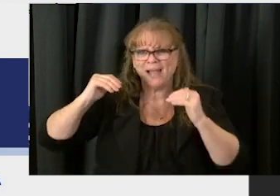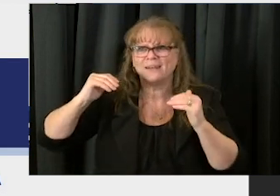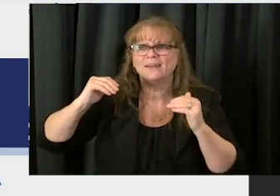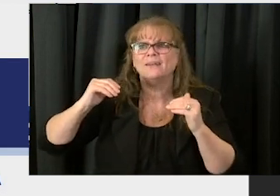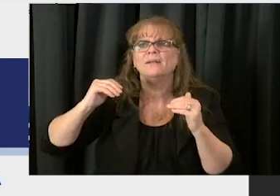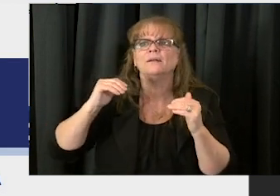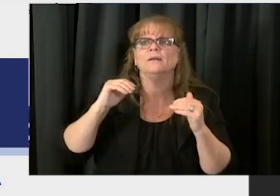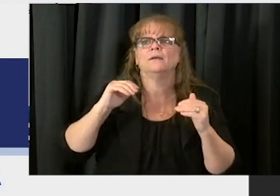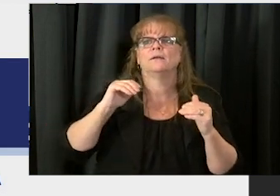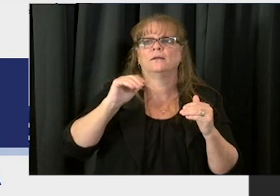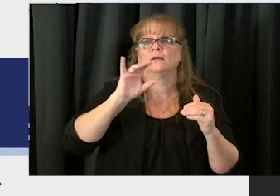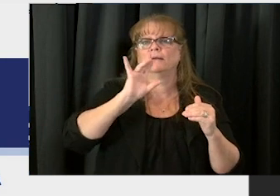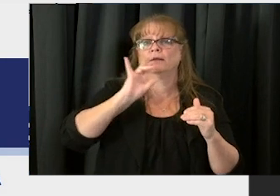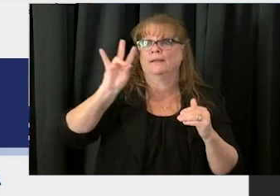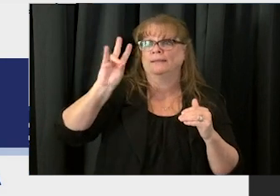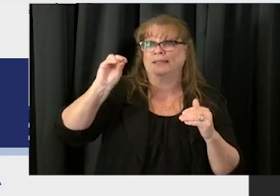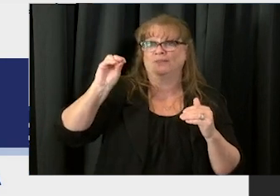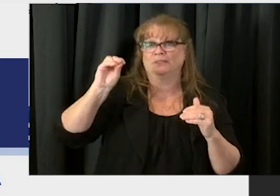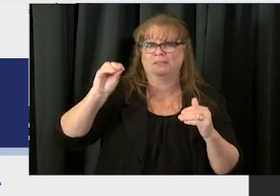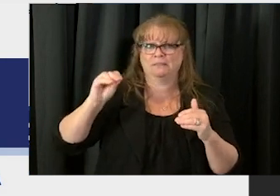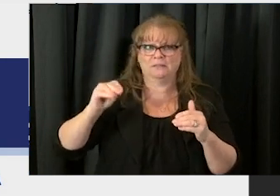like teachers in early March.